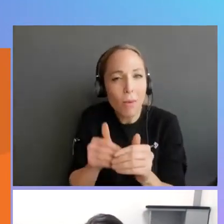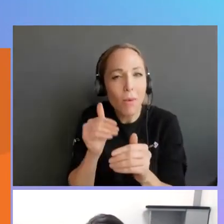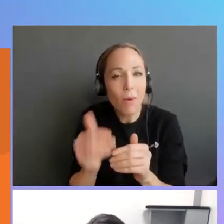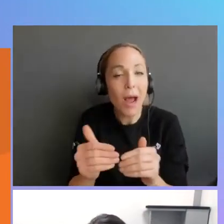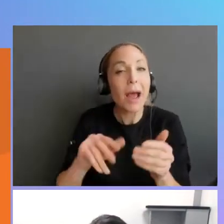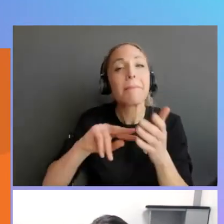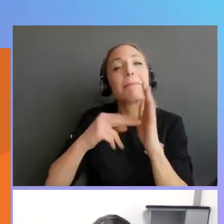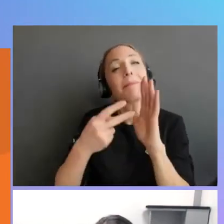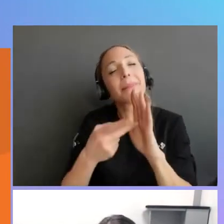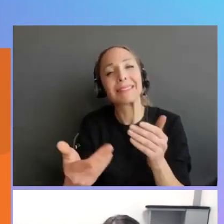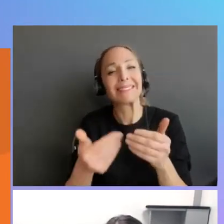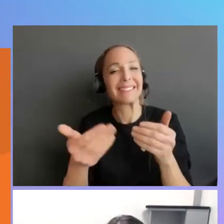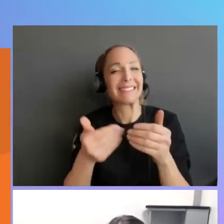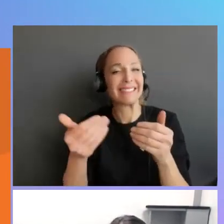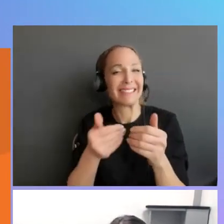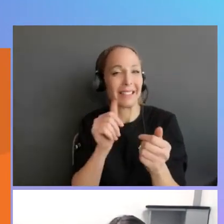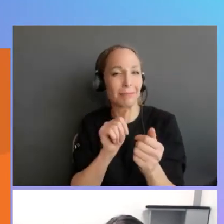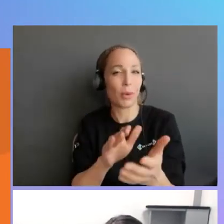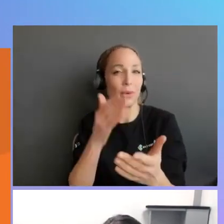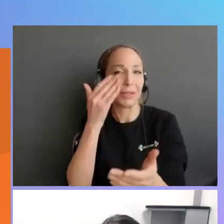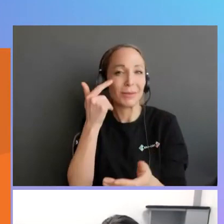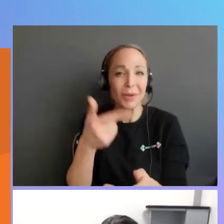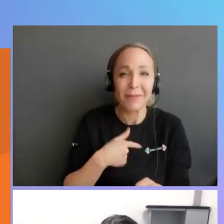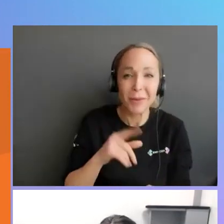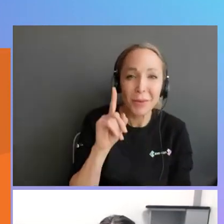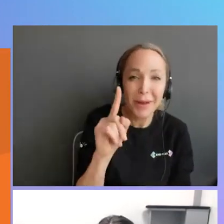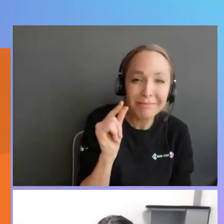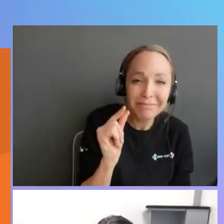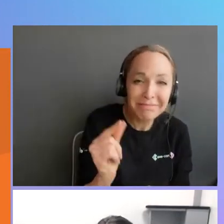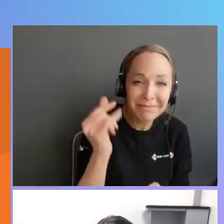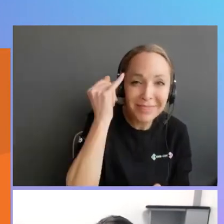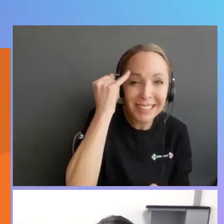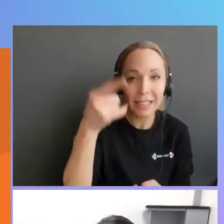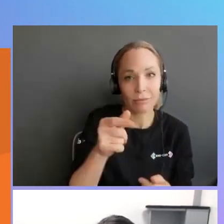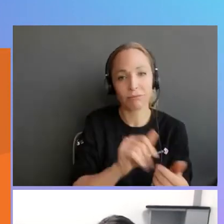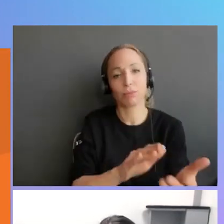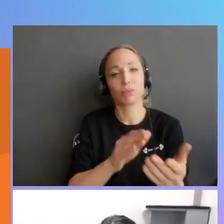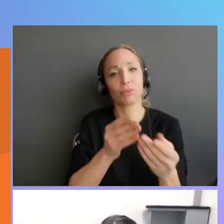at a time. Again, this is the ideal world.